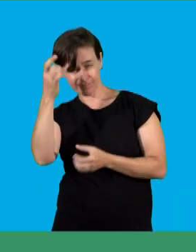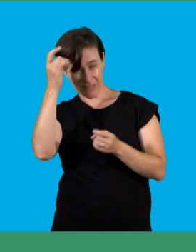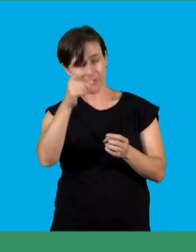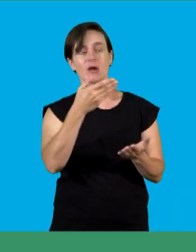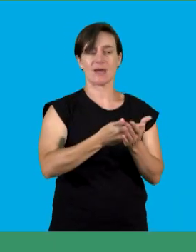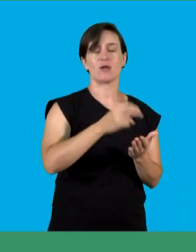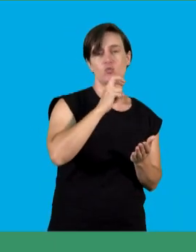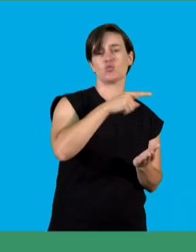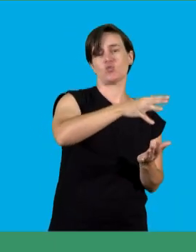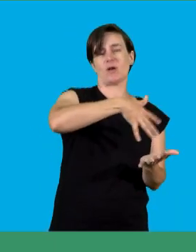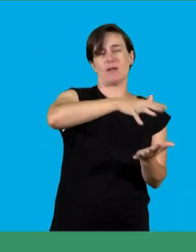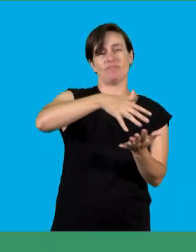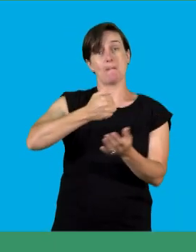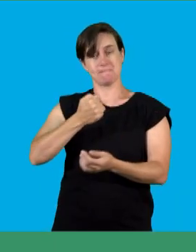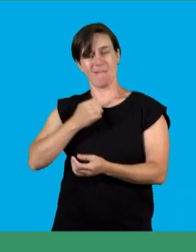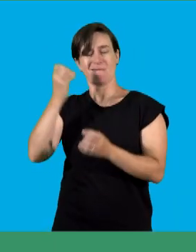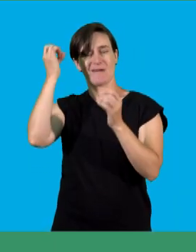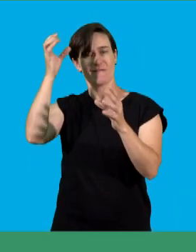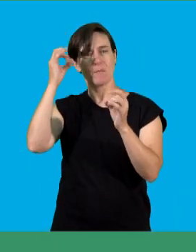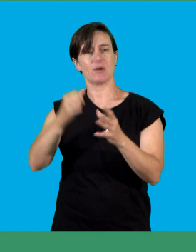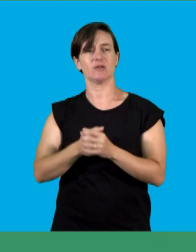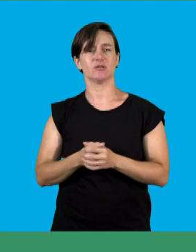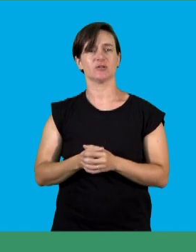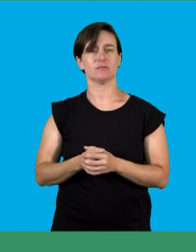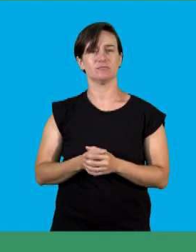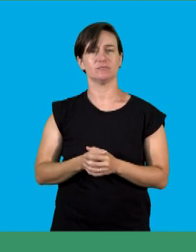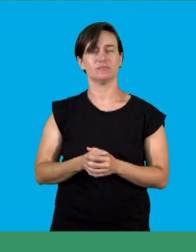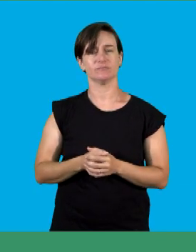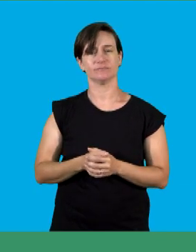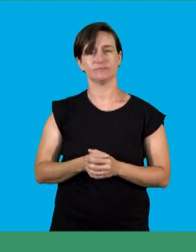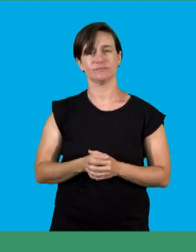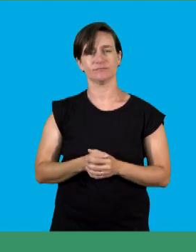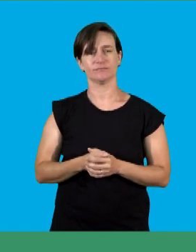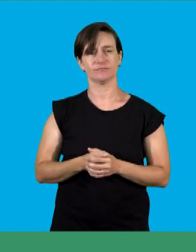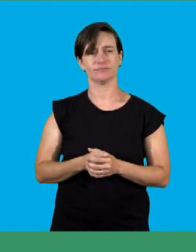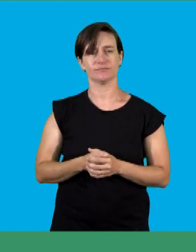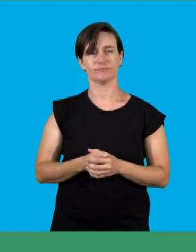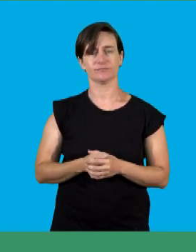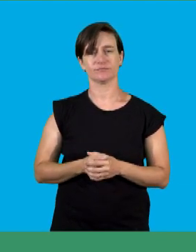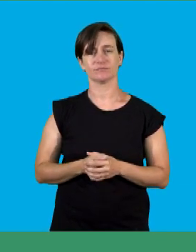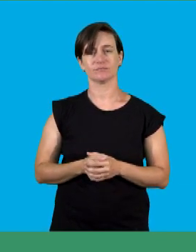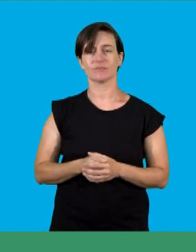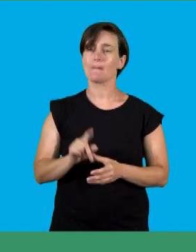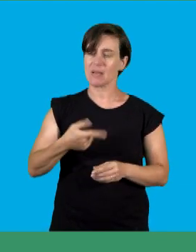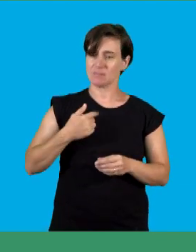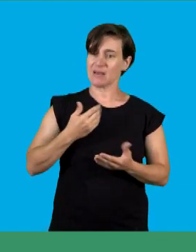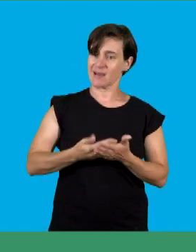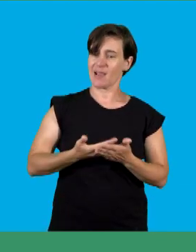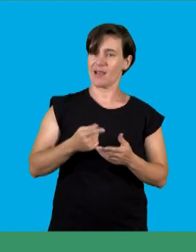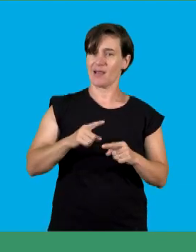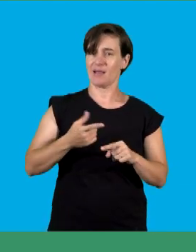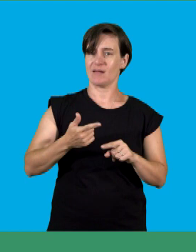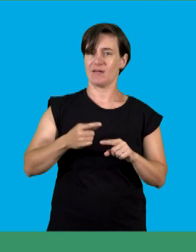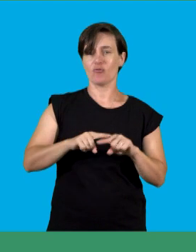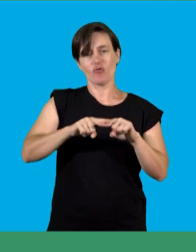because data is another word for raw information. So we consider that to be valid. Number two, if